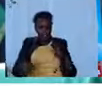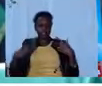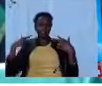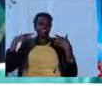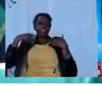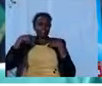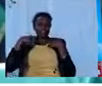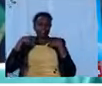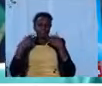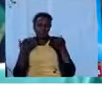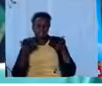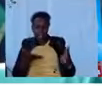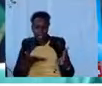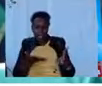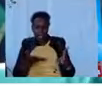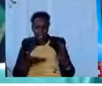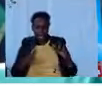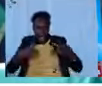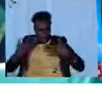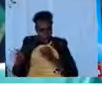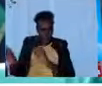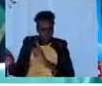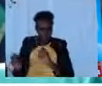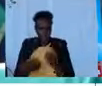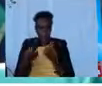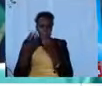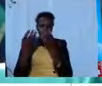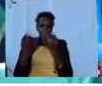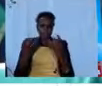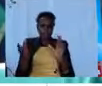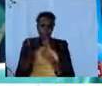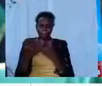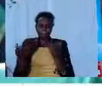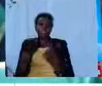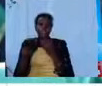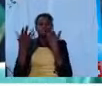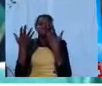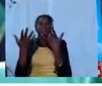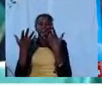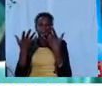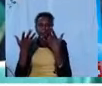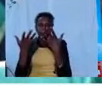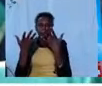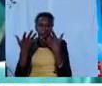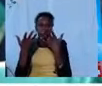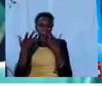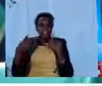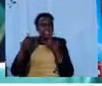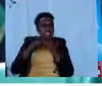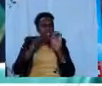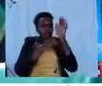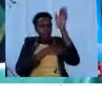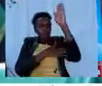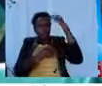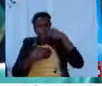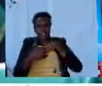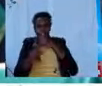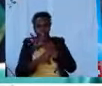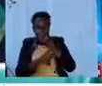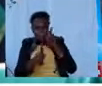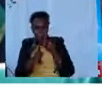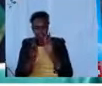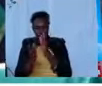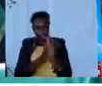slavery by doing numerous miracles. Even though God had a perfect